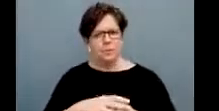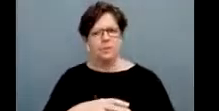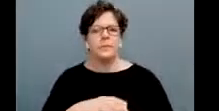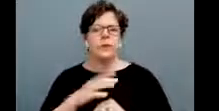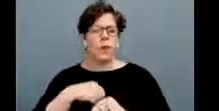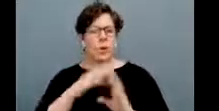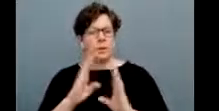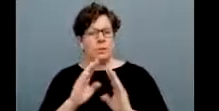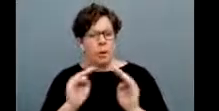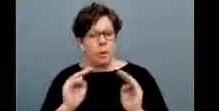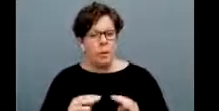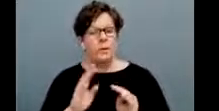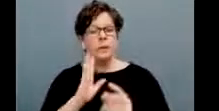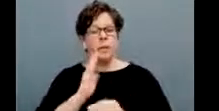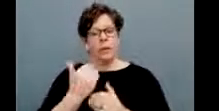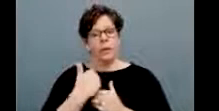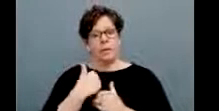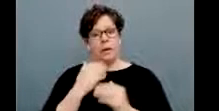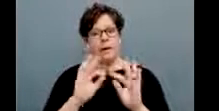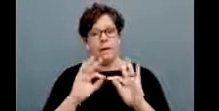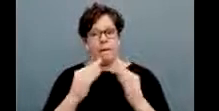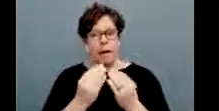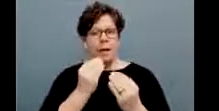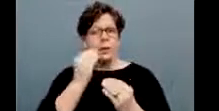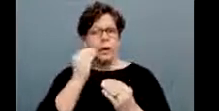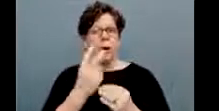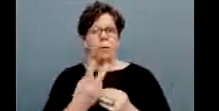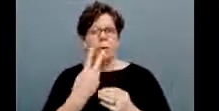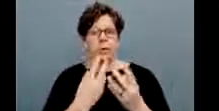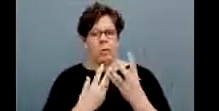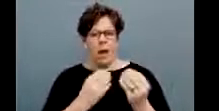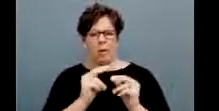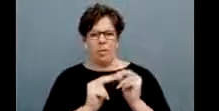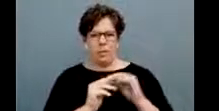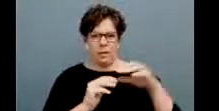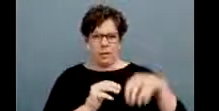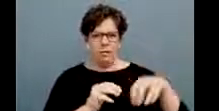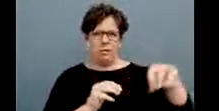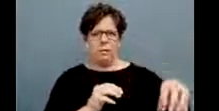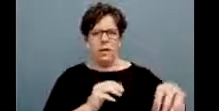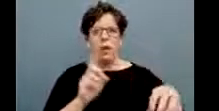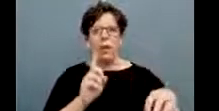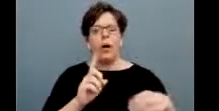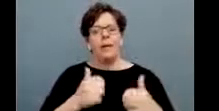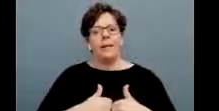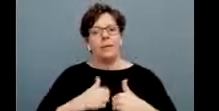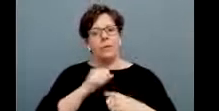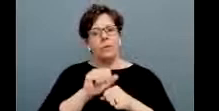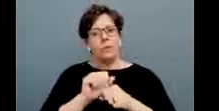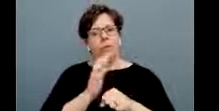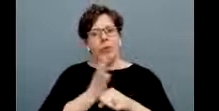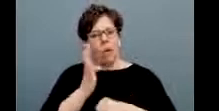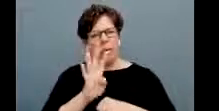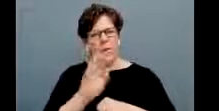museum responsible for the family home and two historic outbuildings where James Castle lived and worked for over 4 decades. Today, the